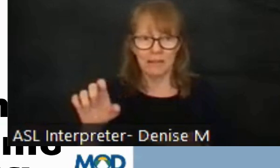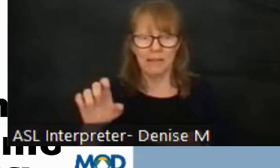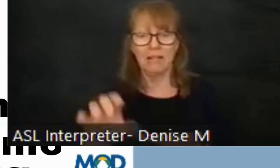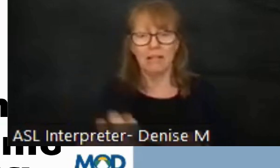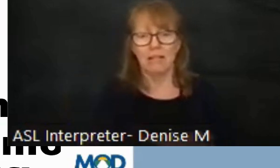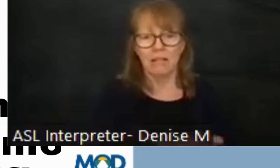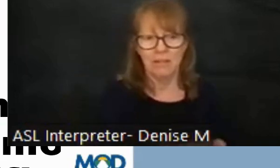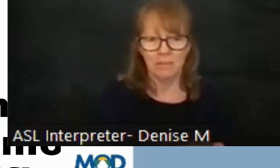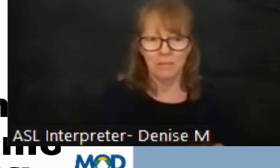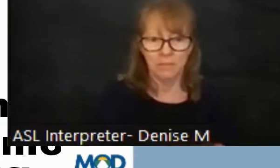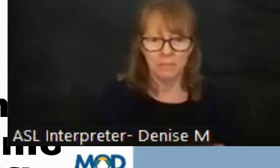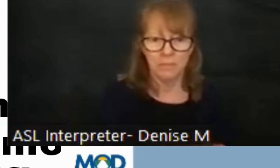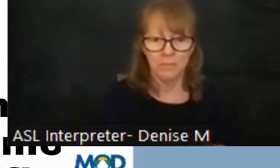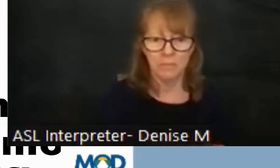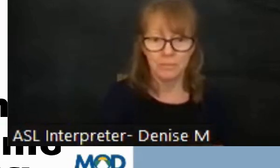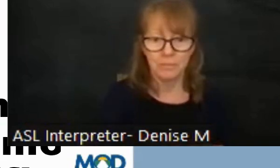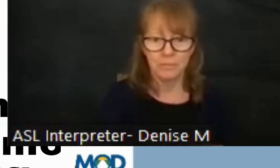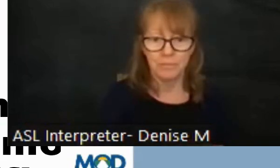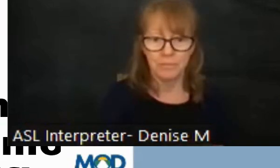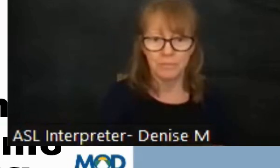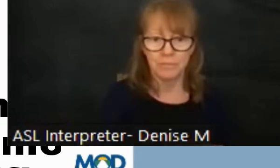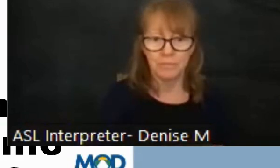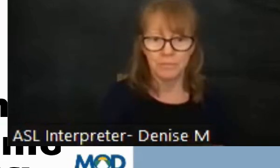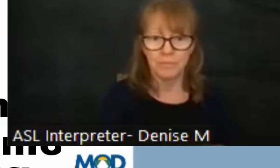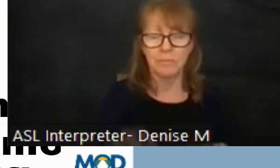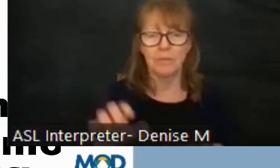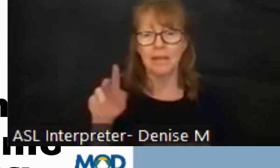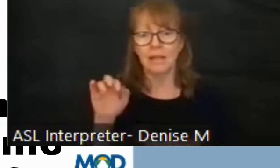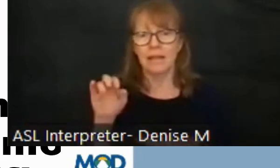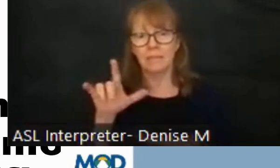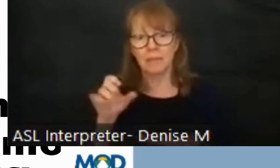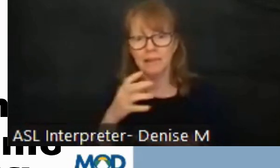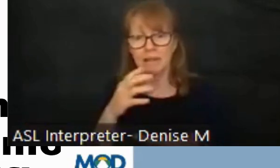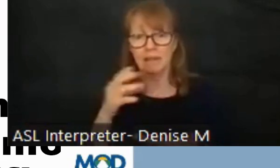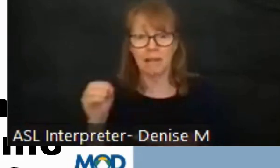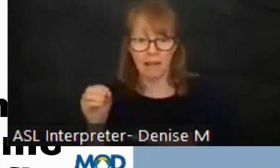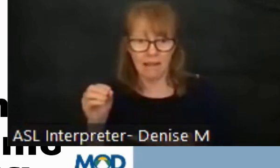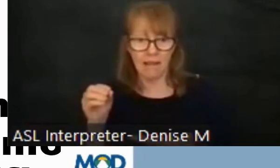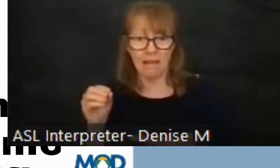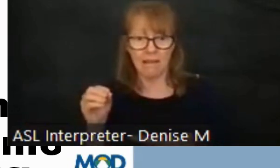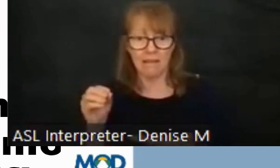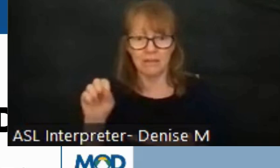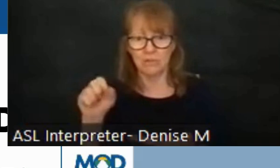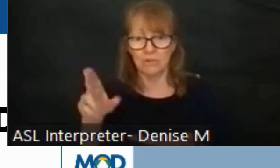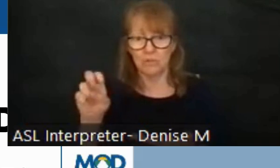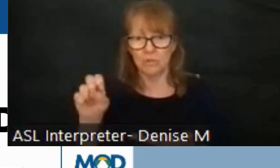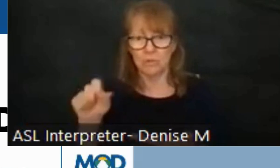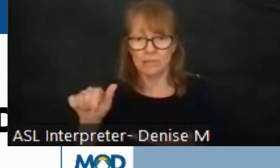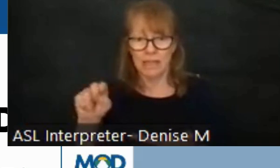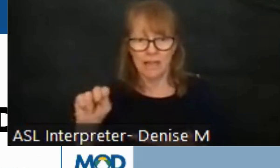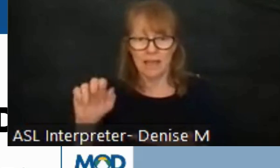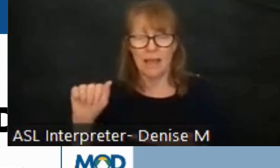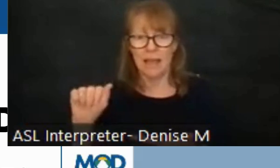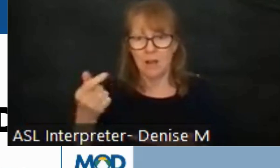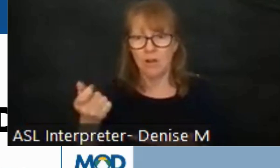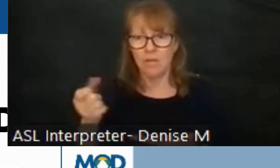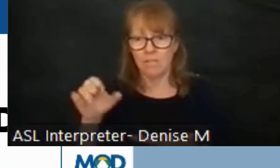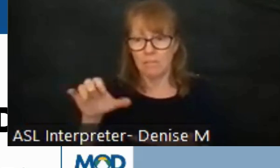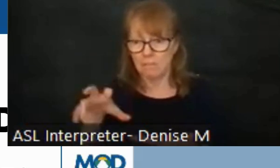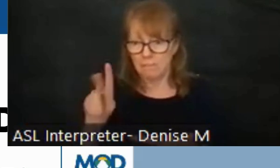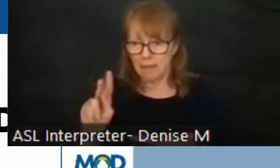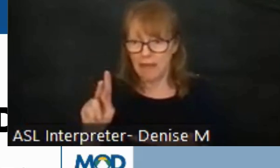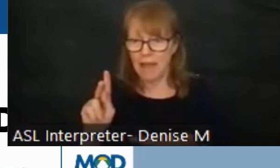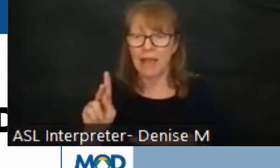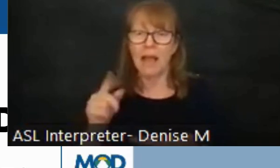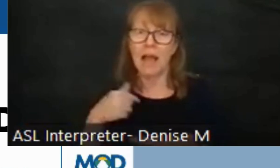Rights Unit at the Massachusetts Office on Disability. Going forward, I'm going to be using the acronym MOD to refer